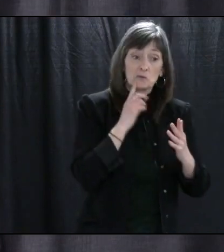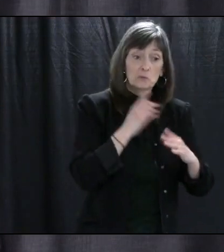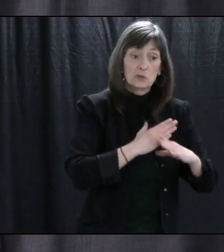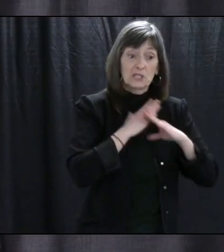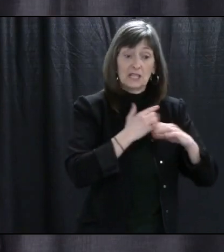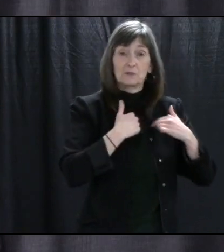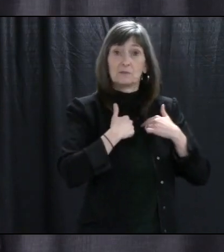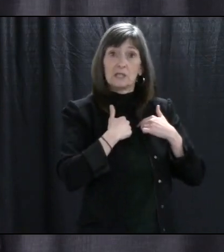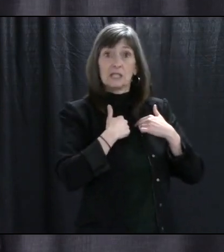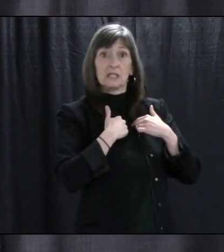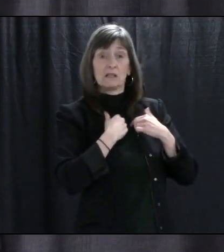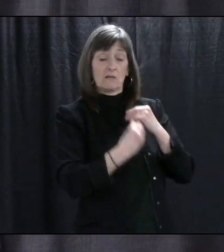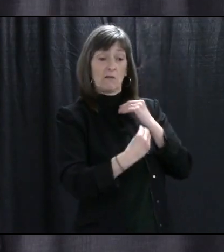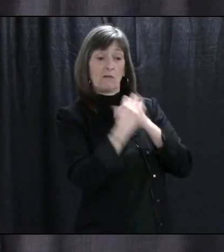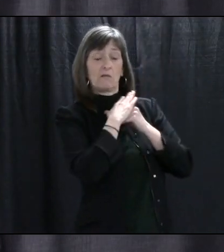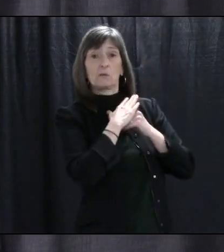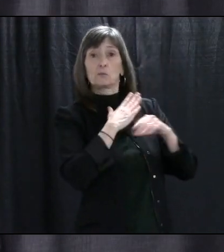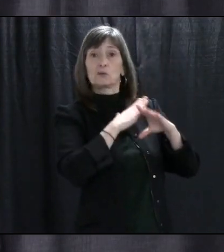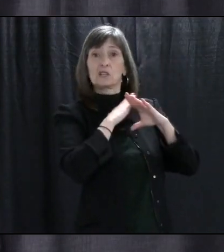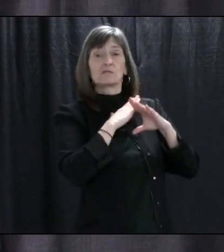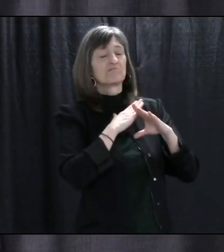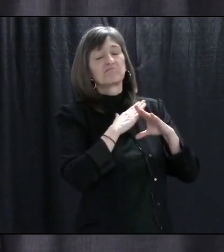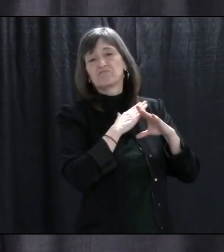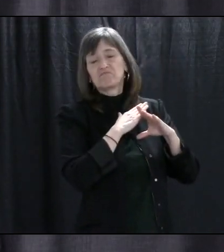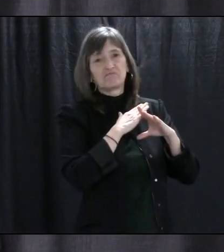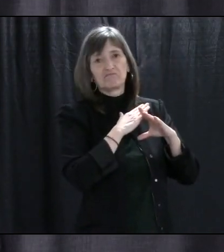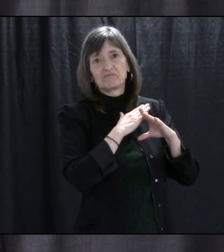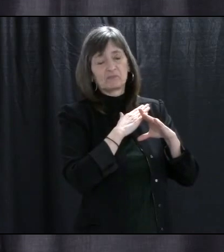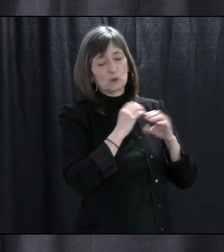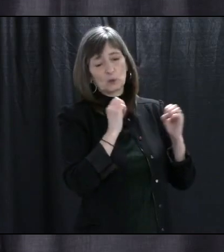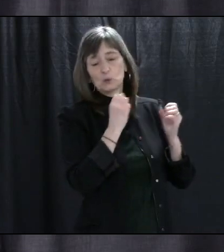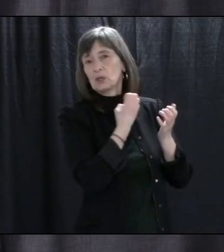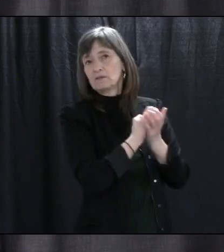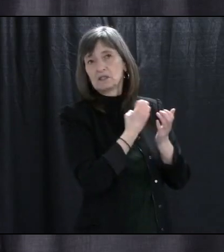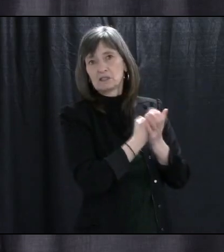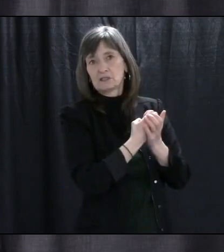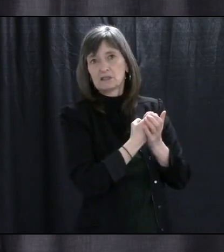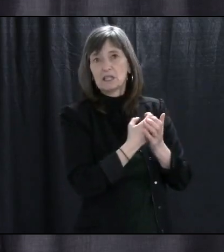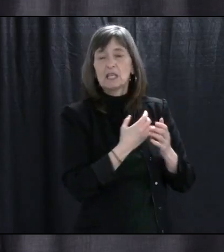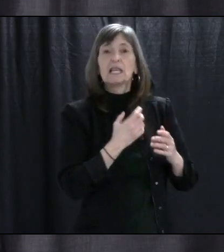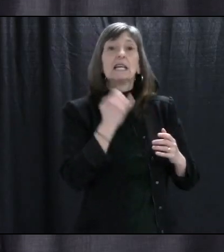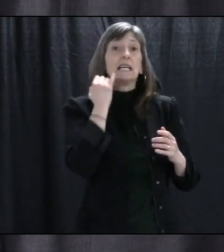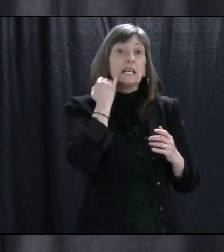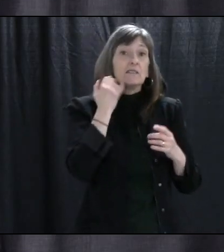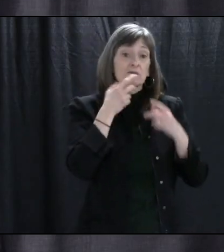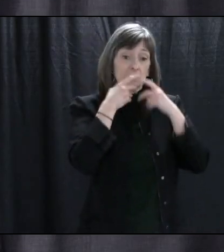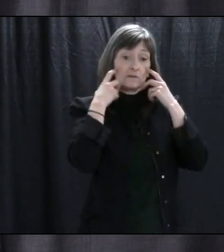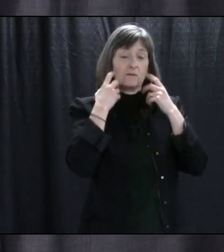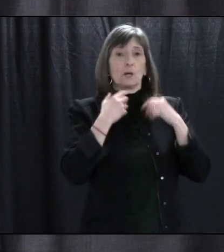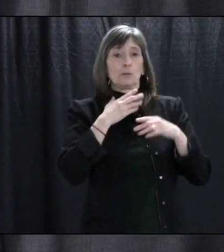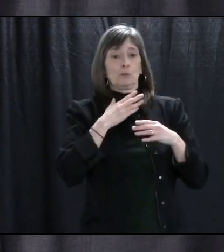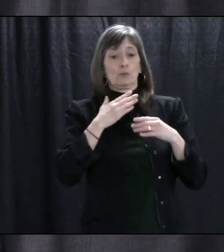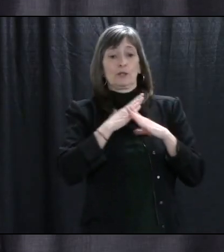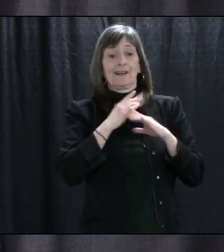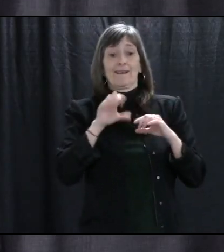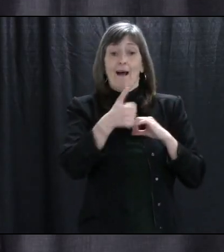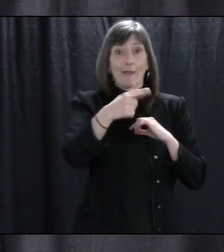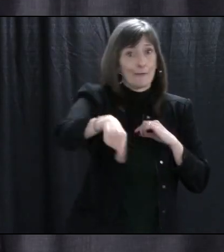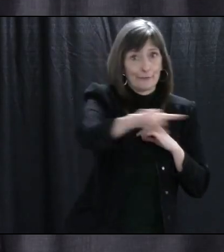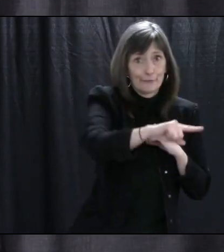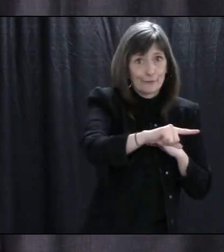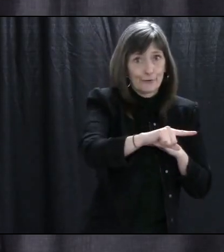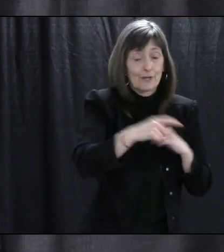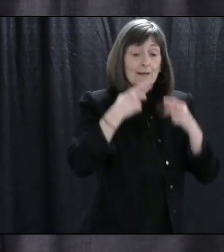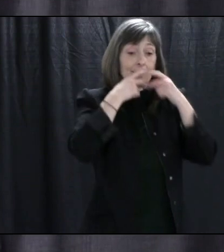So using a homemade cloth mask protects those around you It won't protect you from